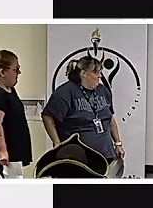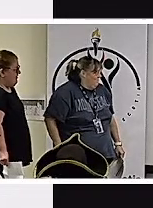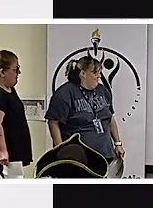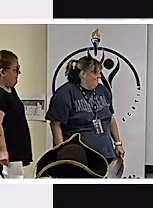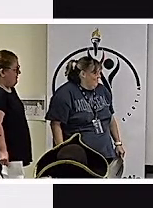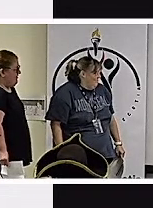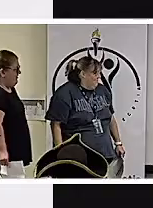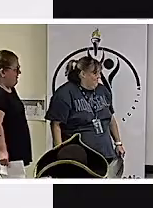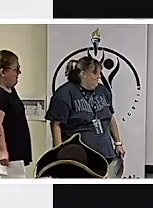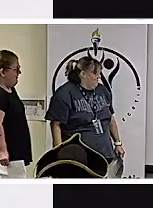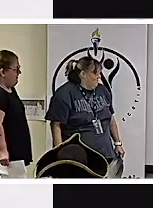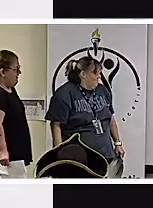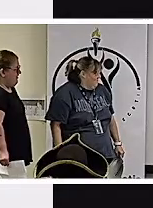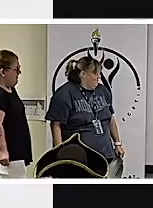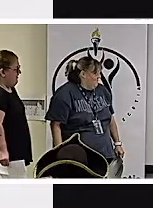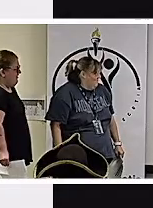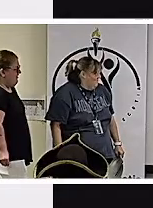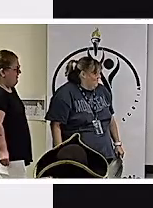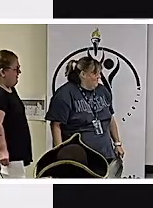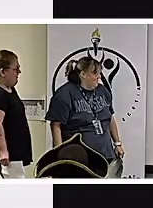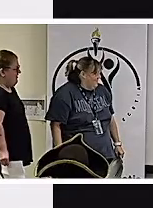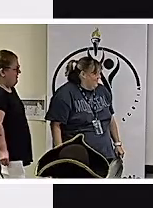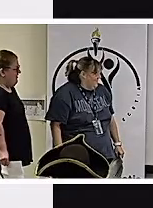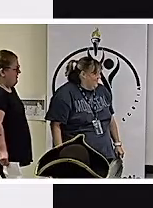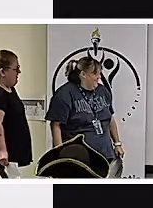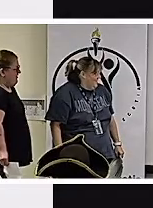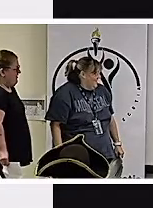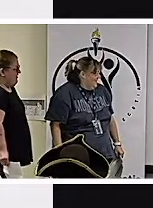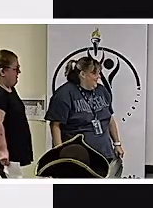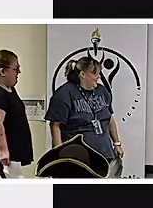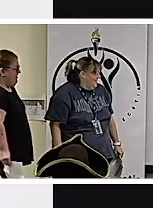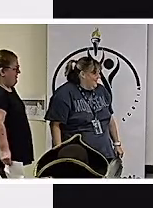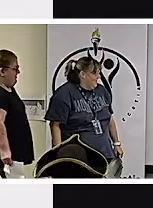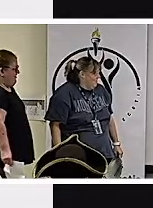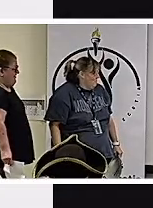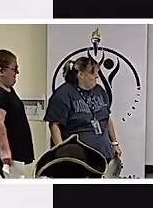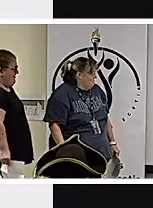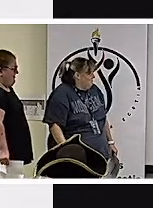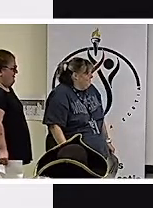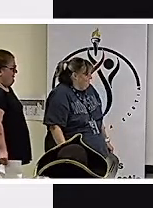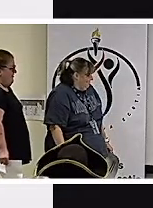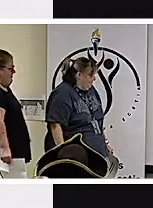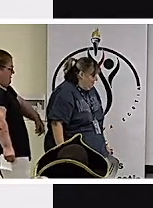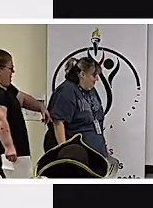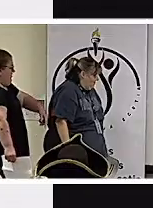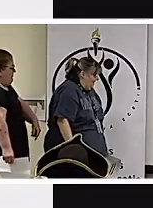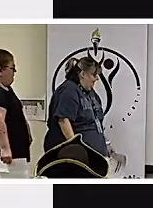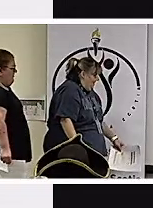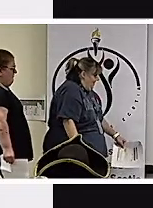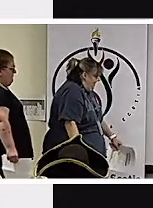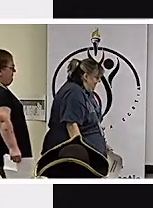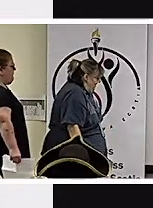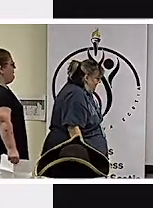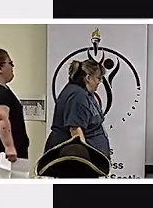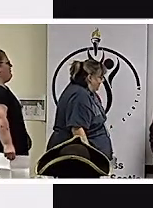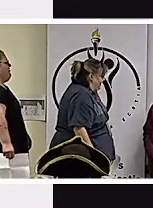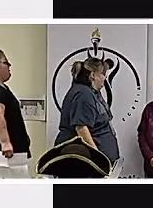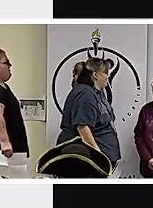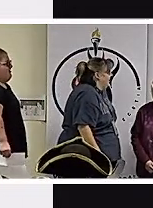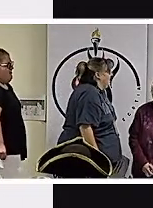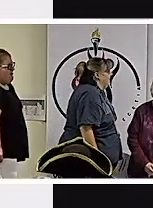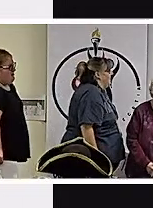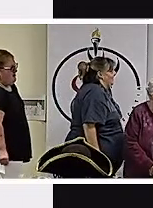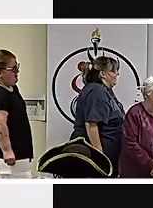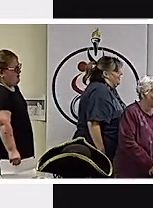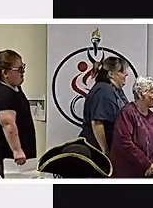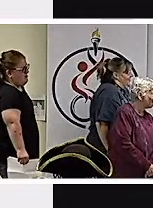of pants and a top underneath. Thank you so much. You're welcome. All right. Come over here. Yeah.